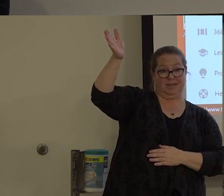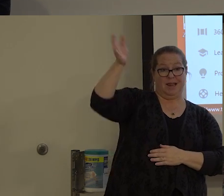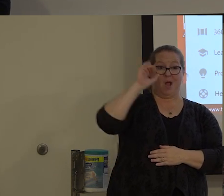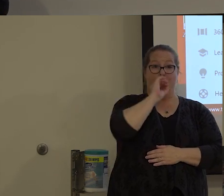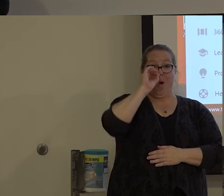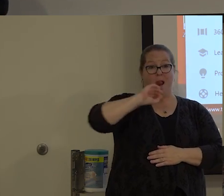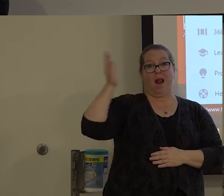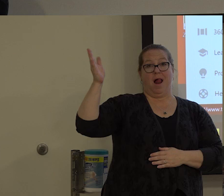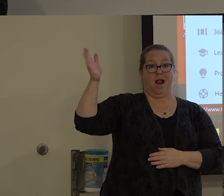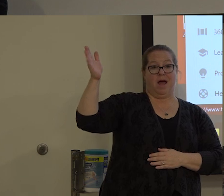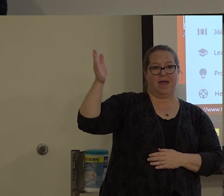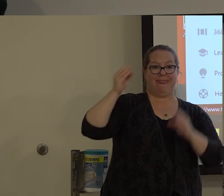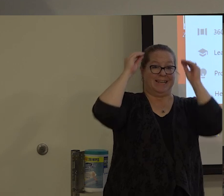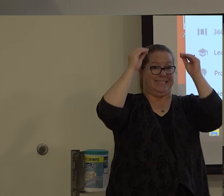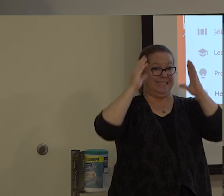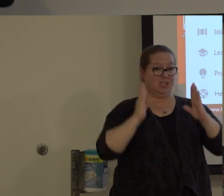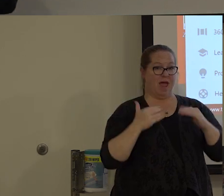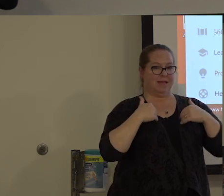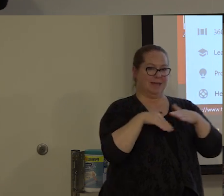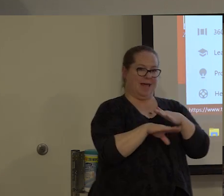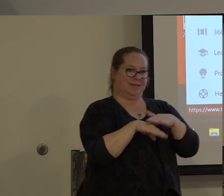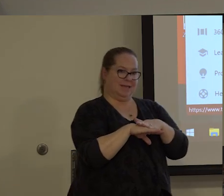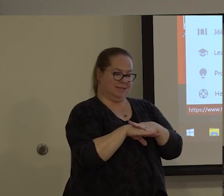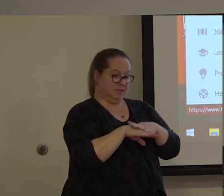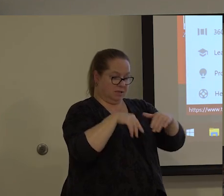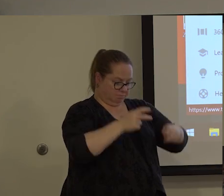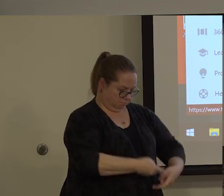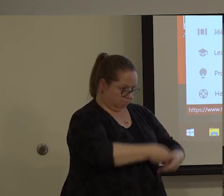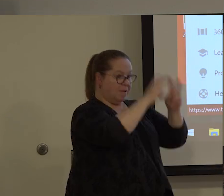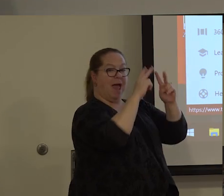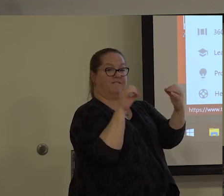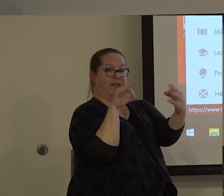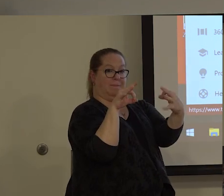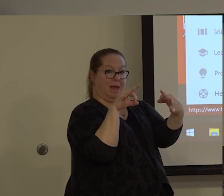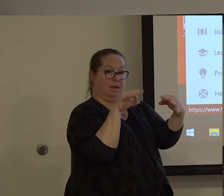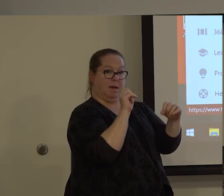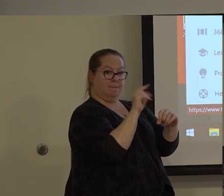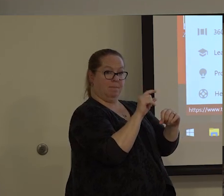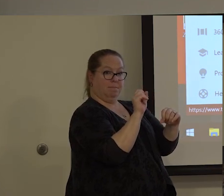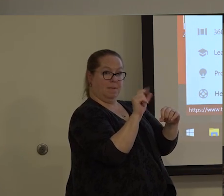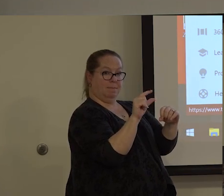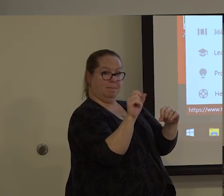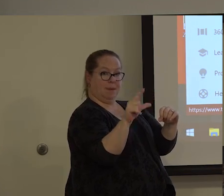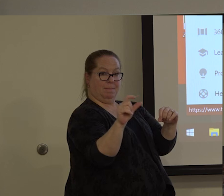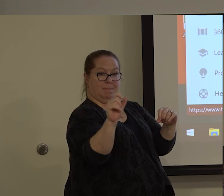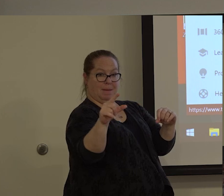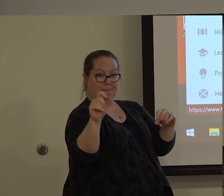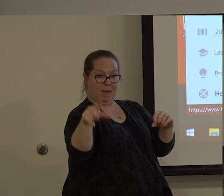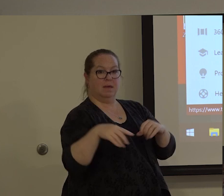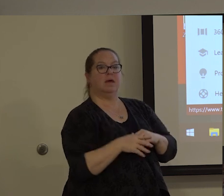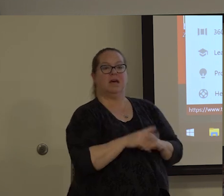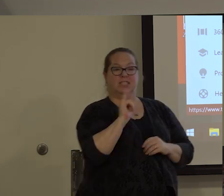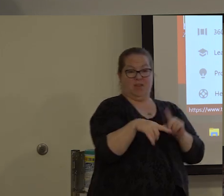oral presentation, and the instructor has access to go in that video and leave feedback at those key moments. So where you saw